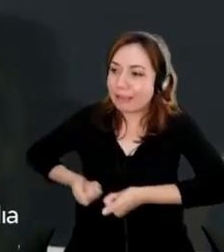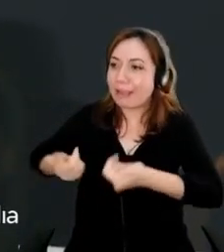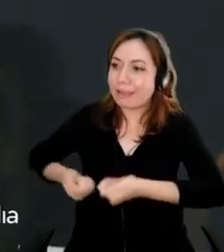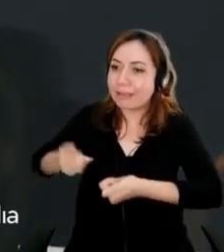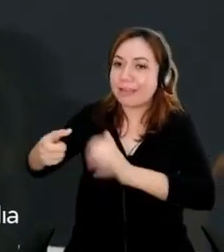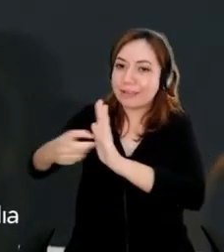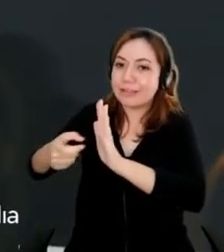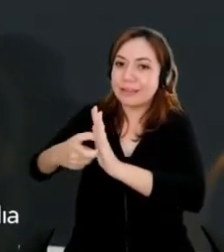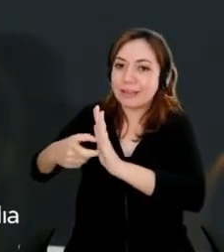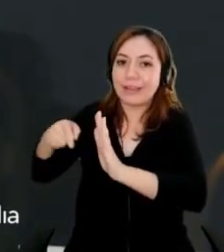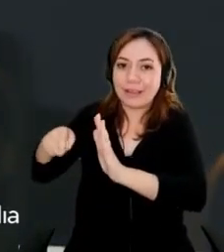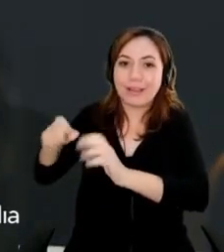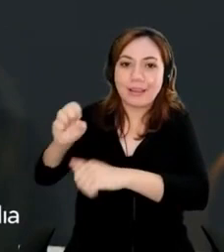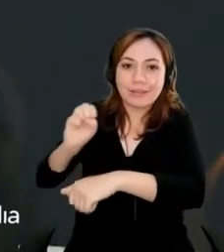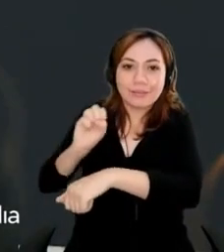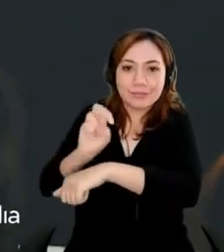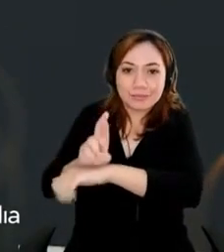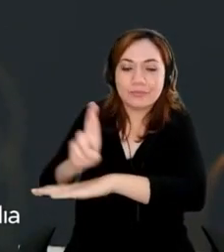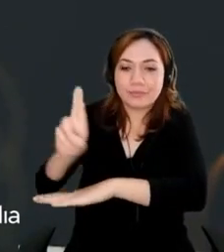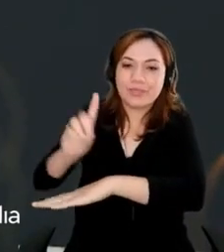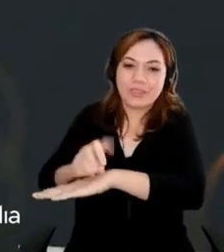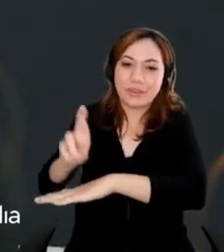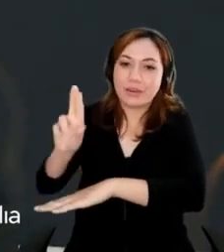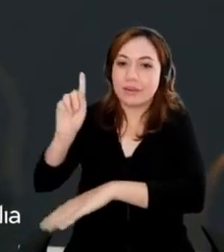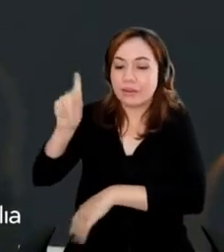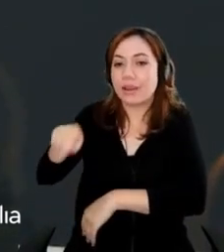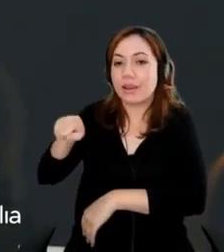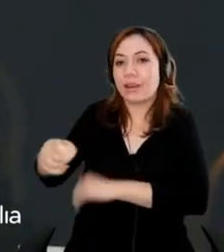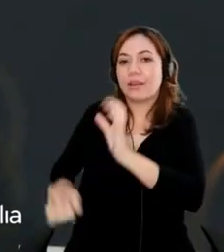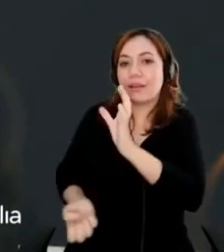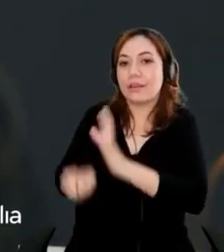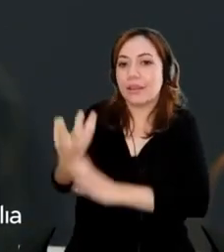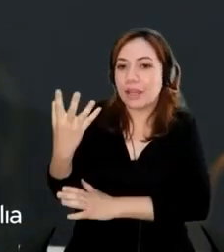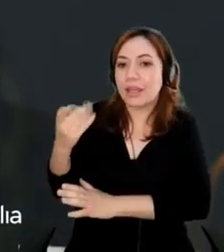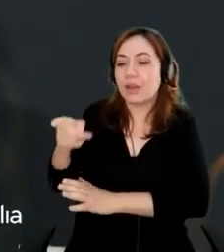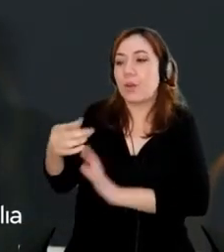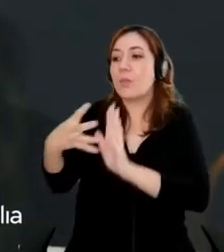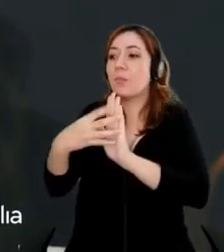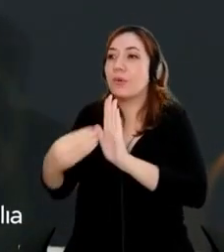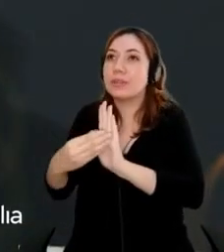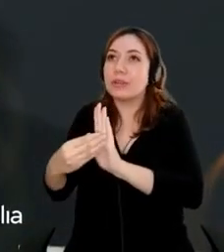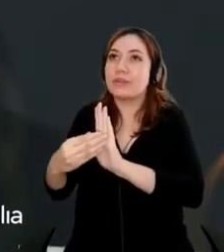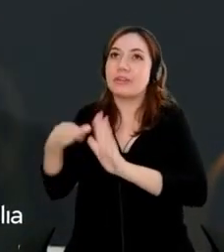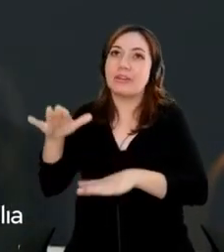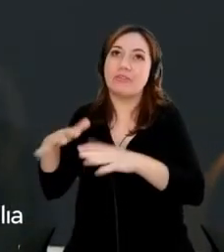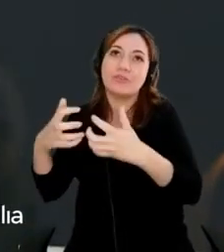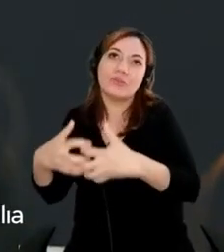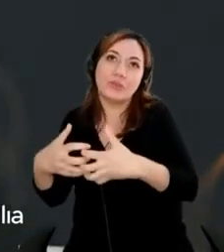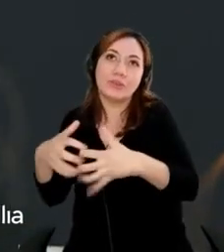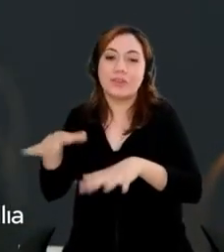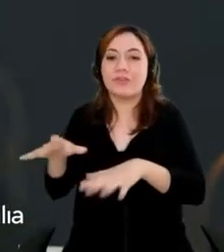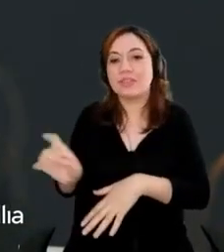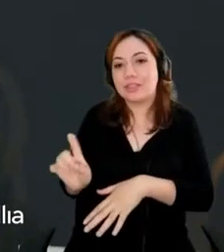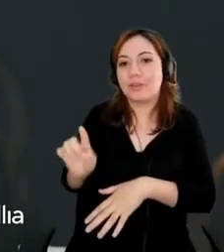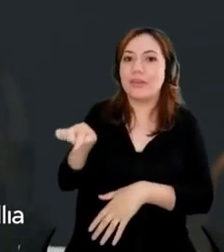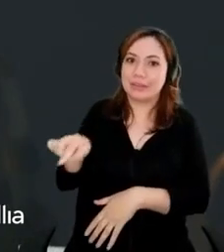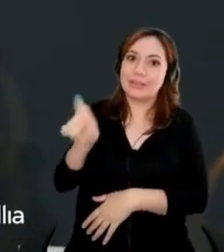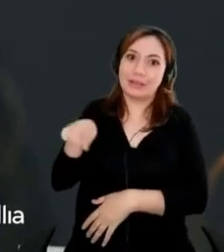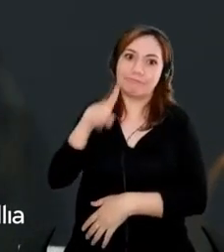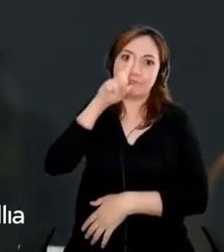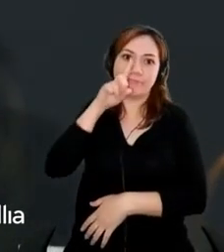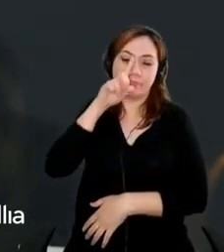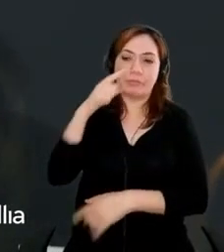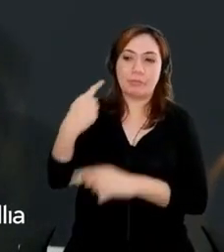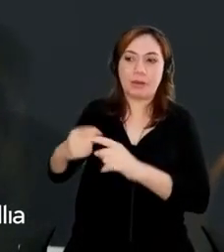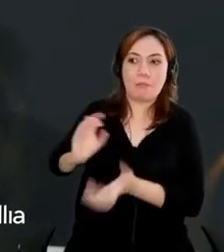create a model that might or might not work for you. Heavy risk, right? You're investing a whole bunch.